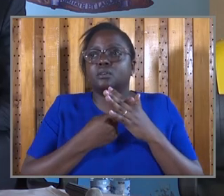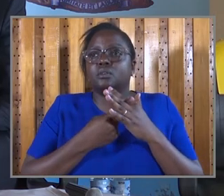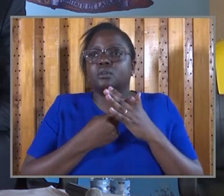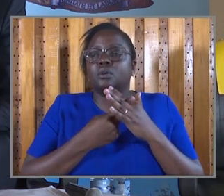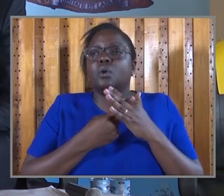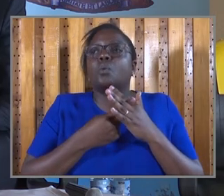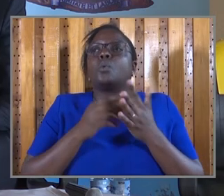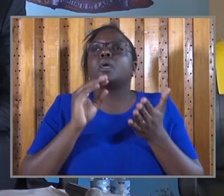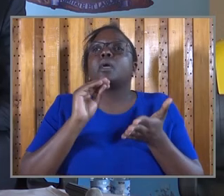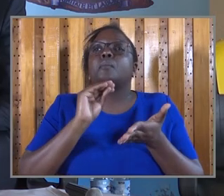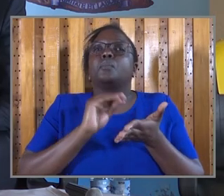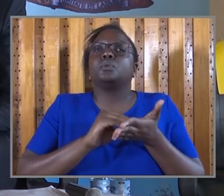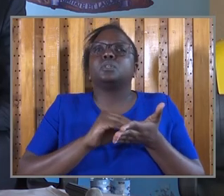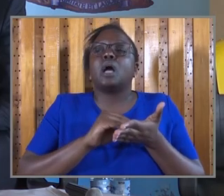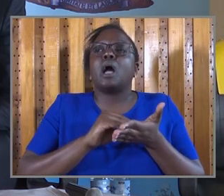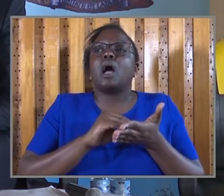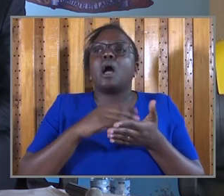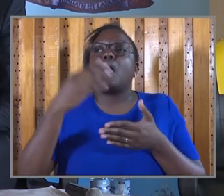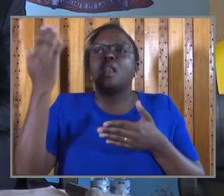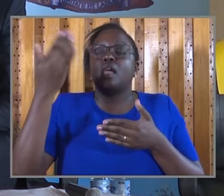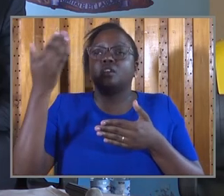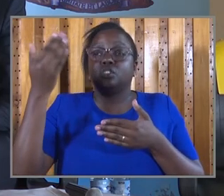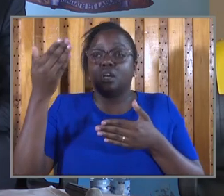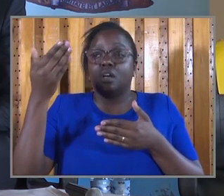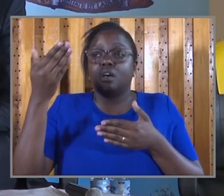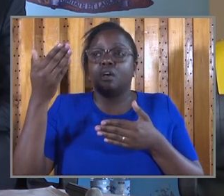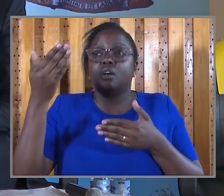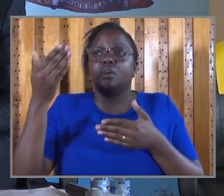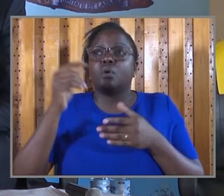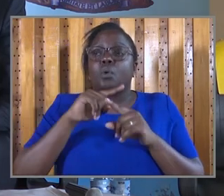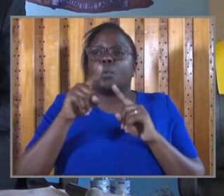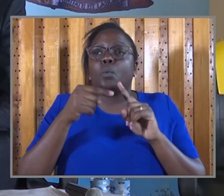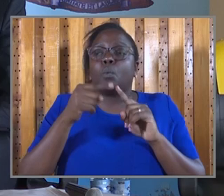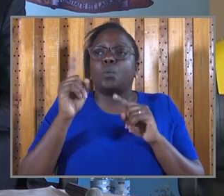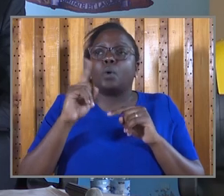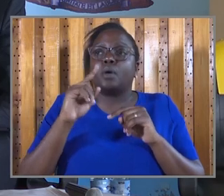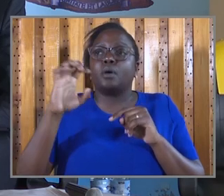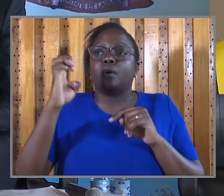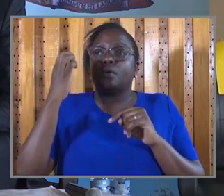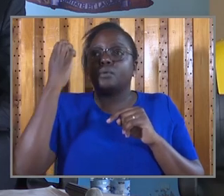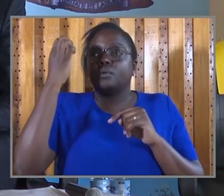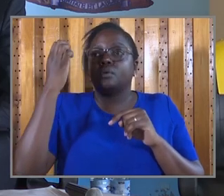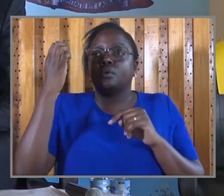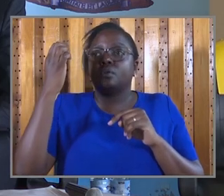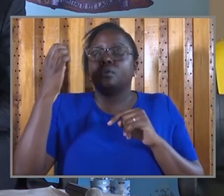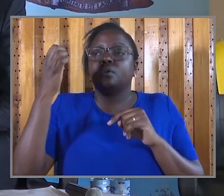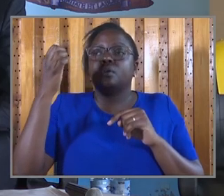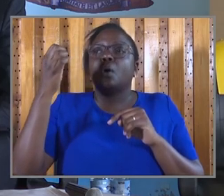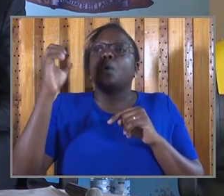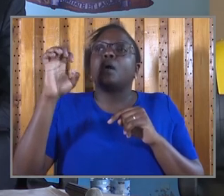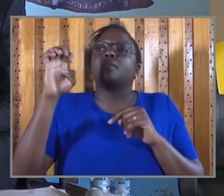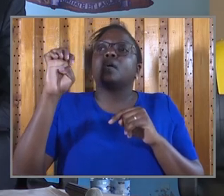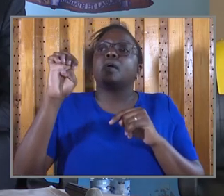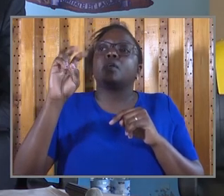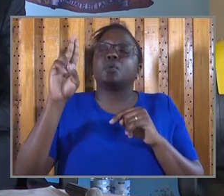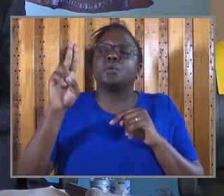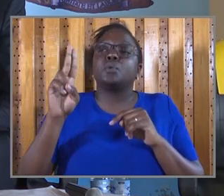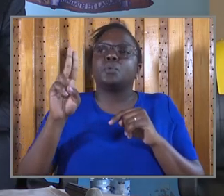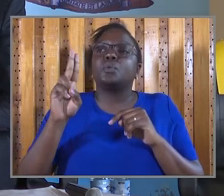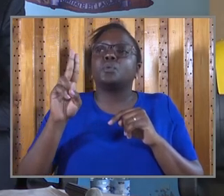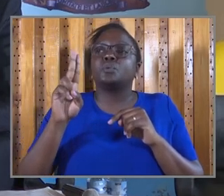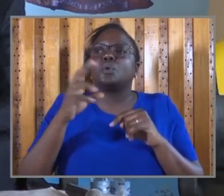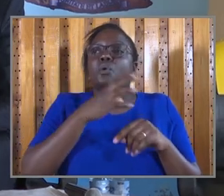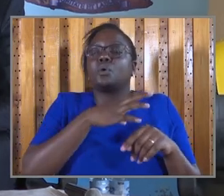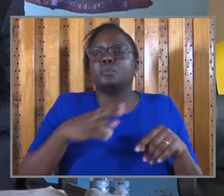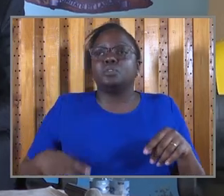on climate action. Now, action where our EU commissioner is going to grow a tree. He will start by